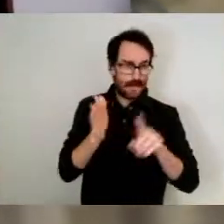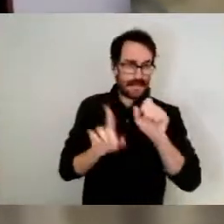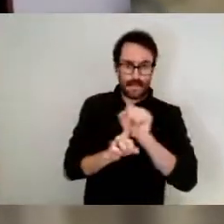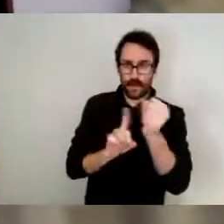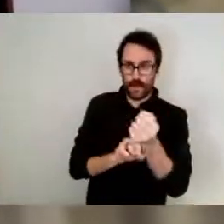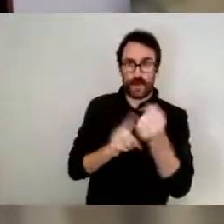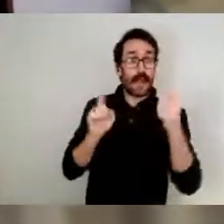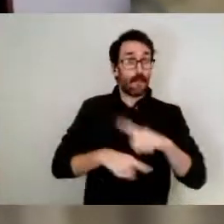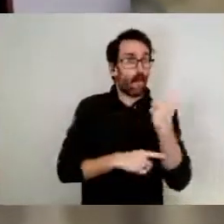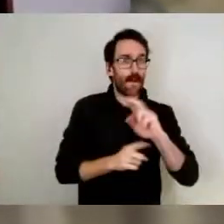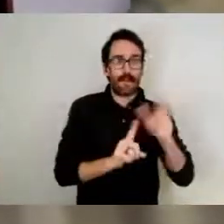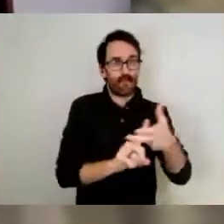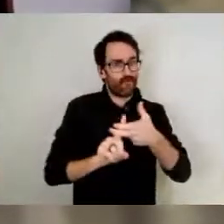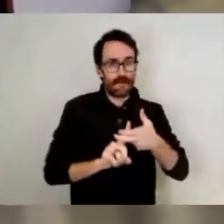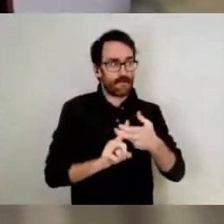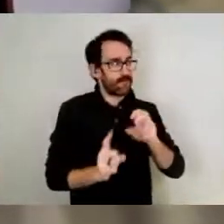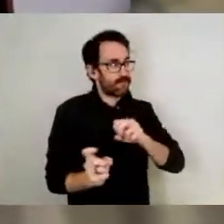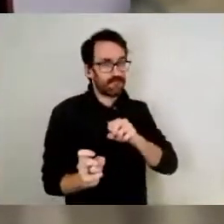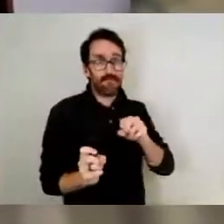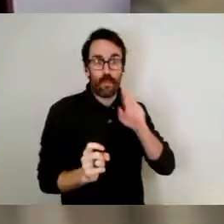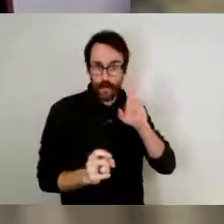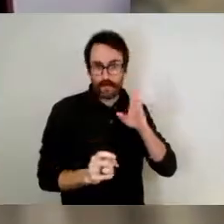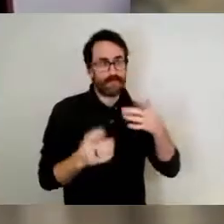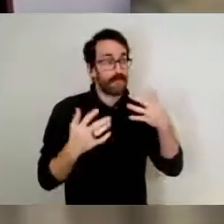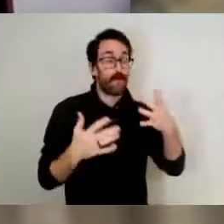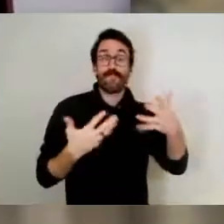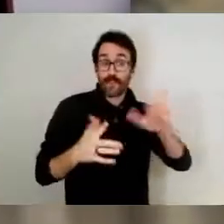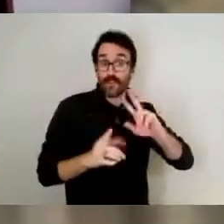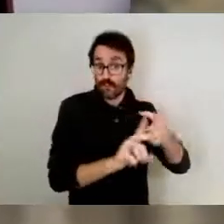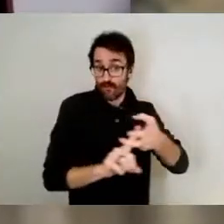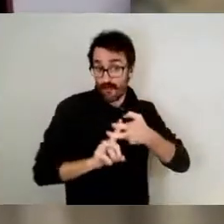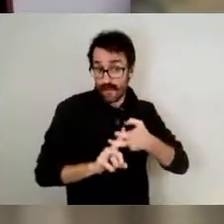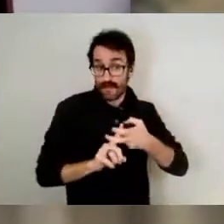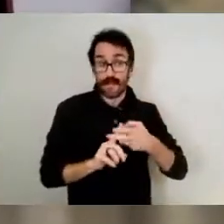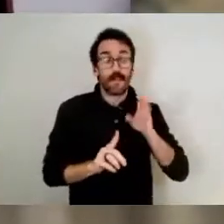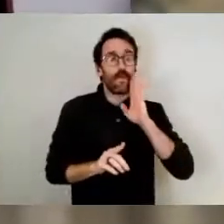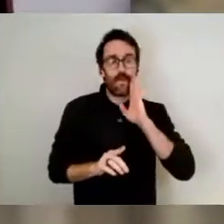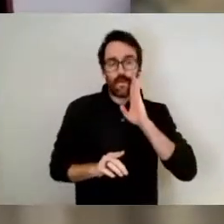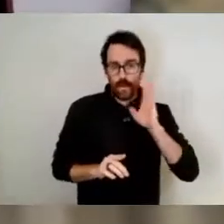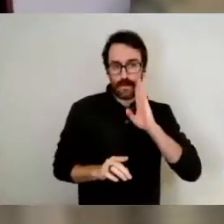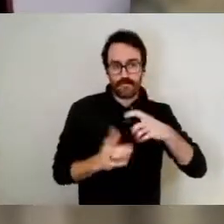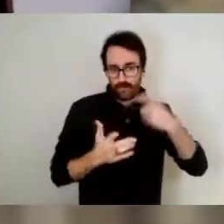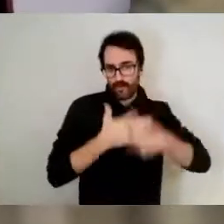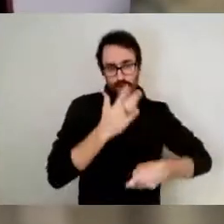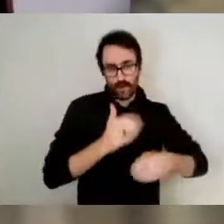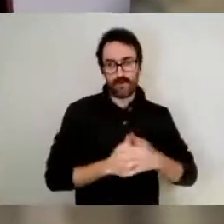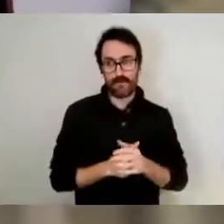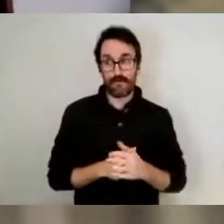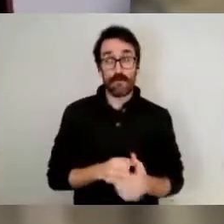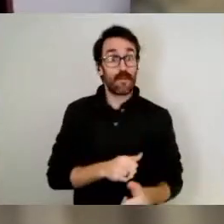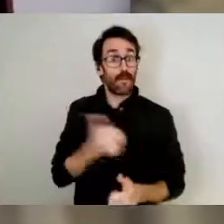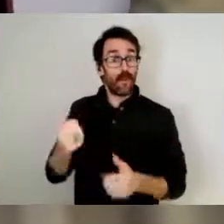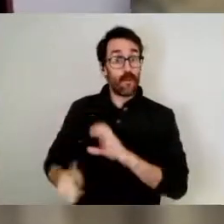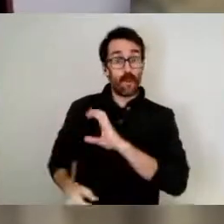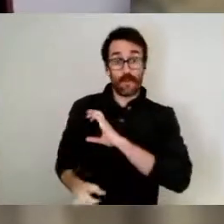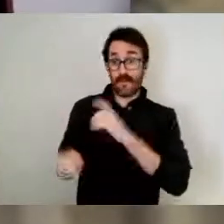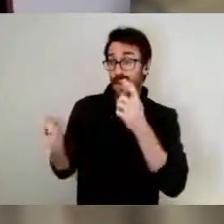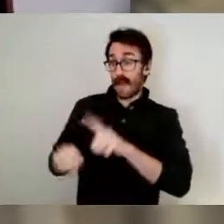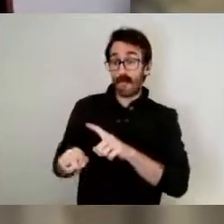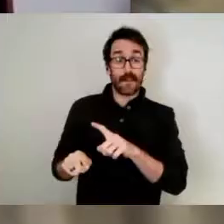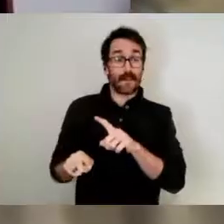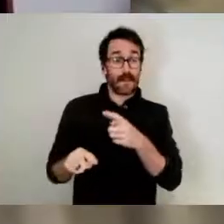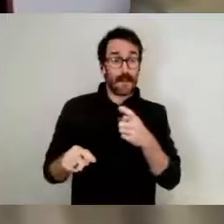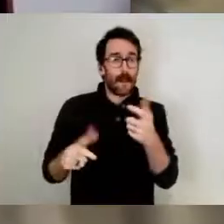daily basis. I think it's really important to recognize the amazing work that the men and women of our police services and other